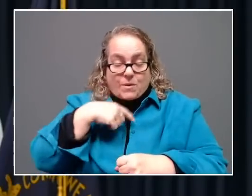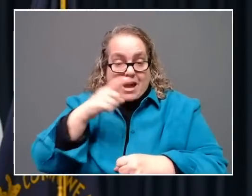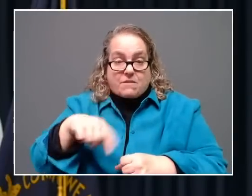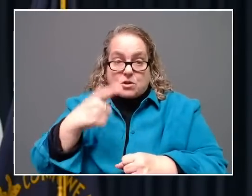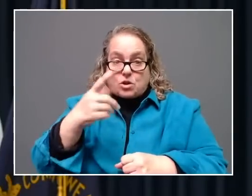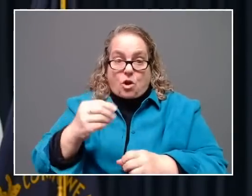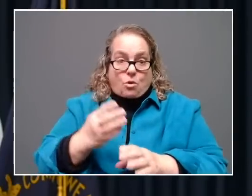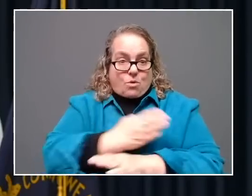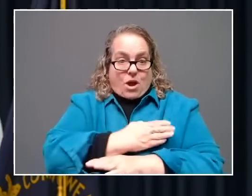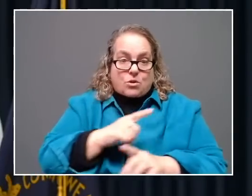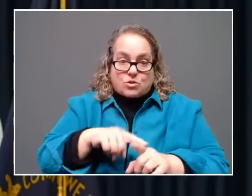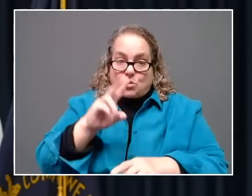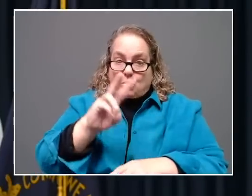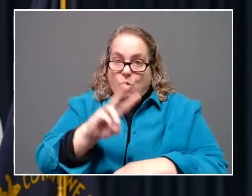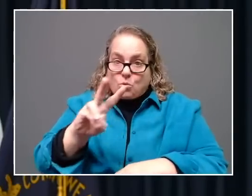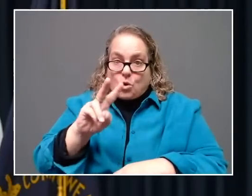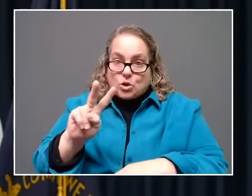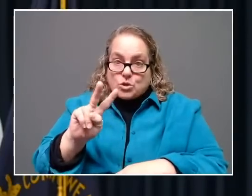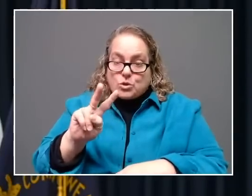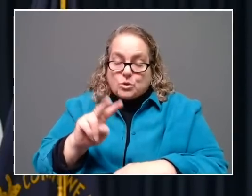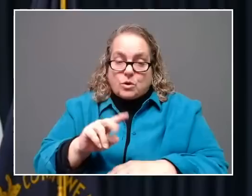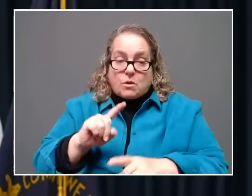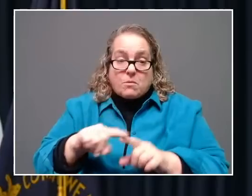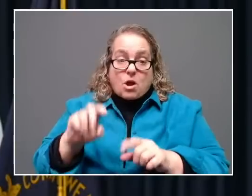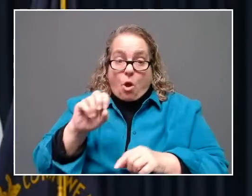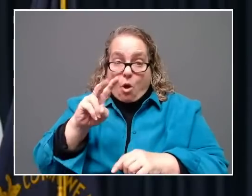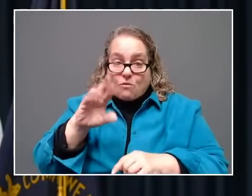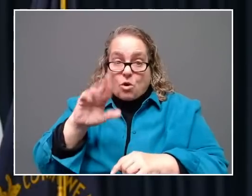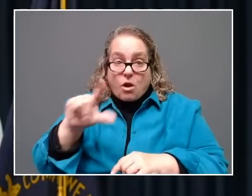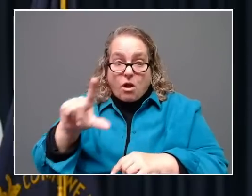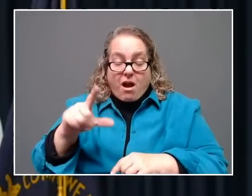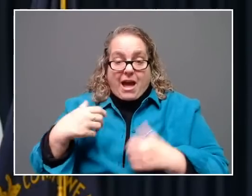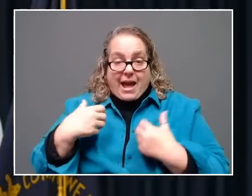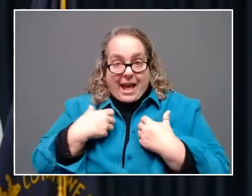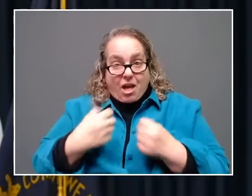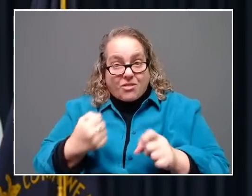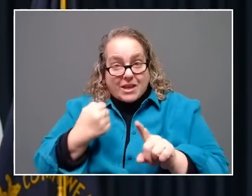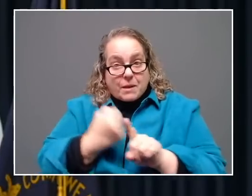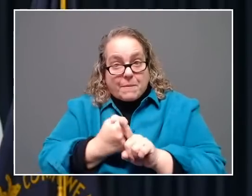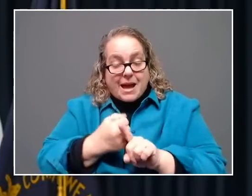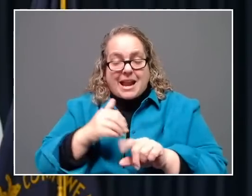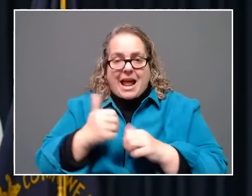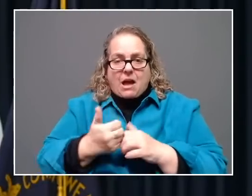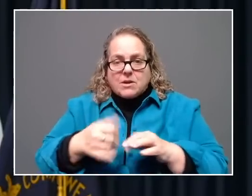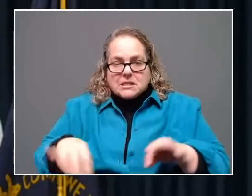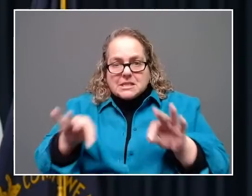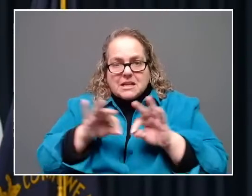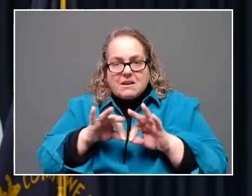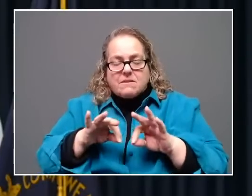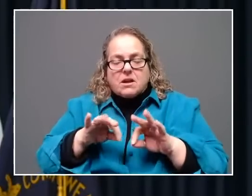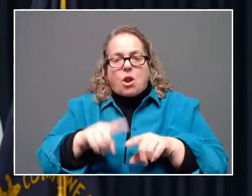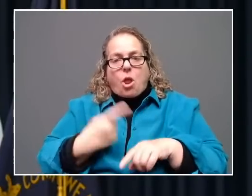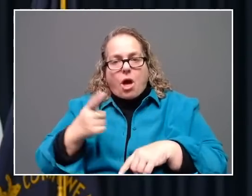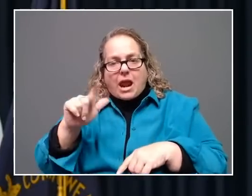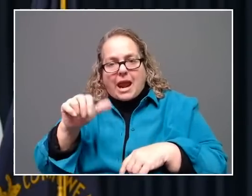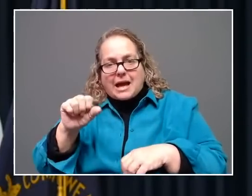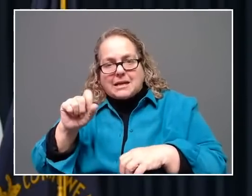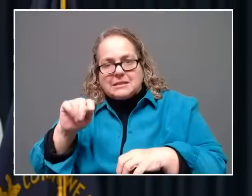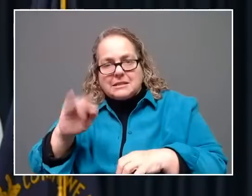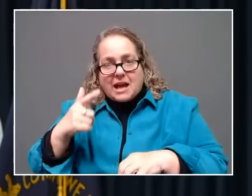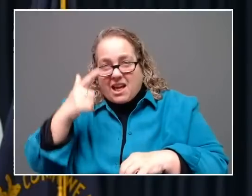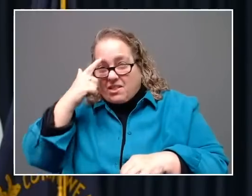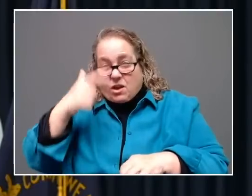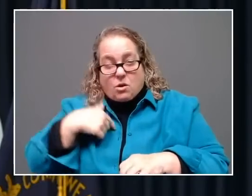II. But the overall health impacts and how significant and long lasting they're going to be, I think we're only